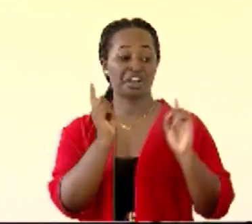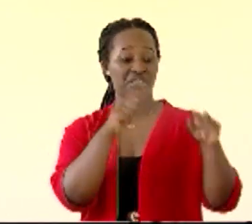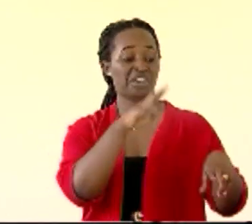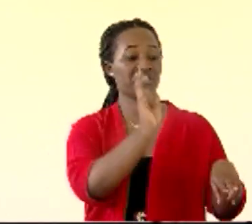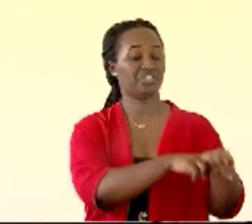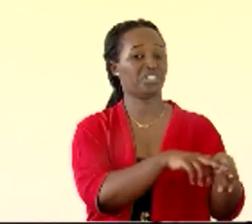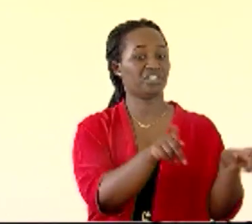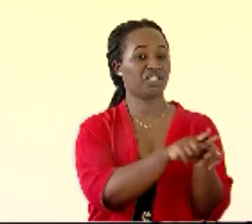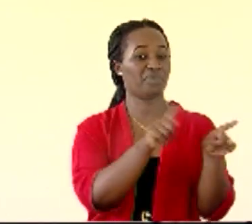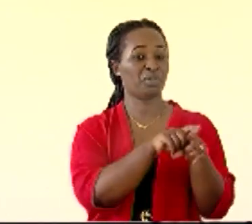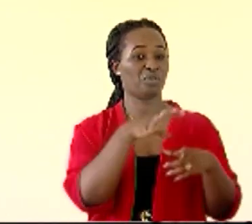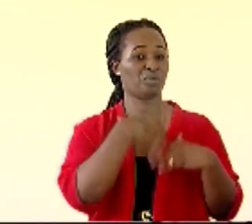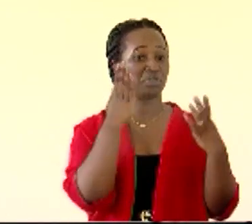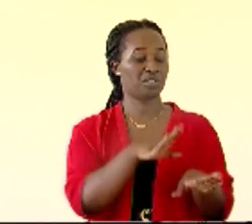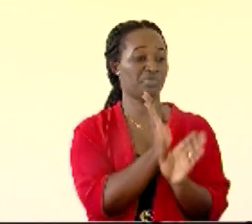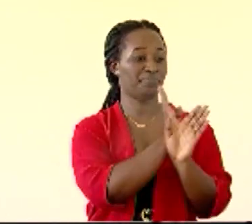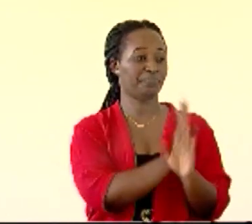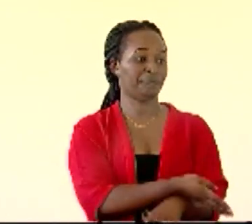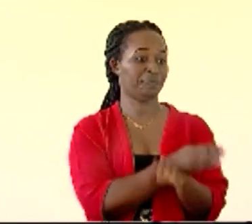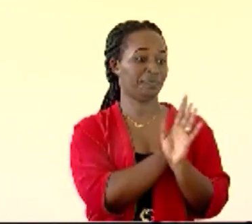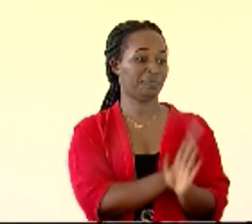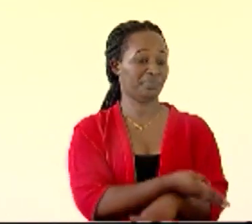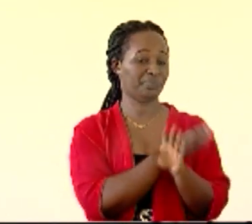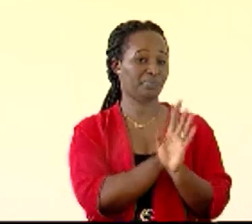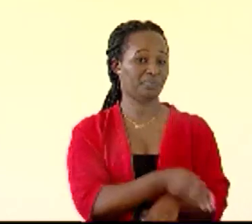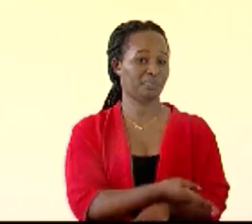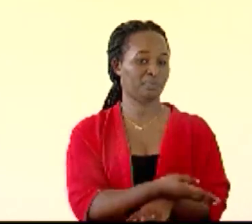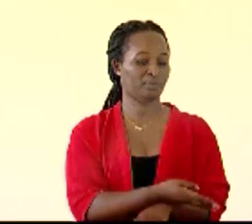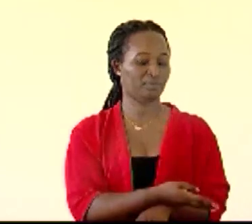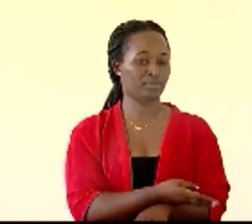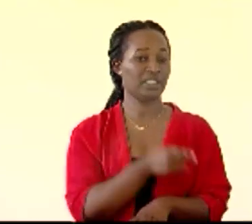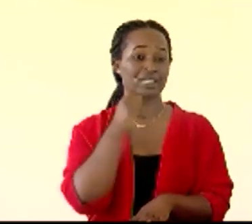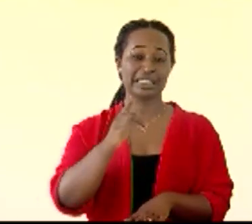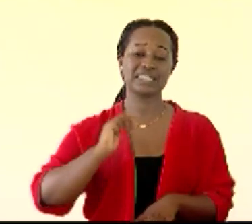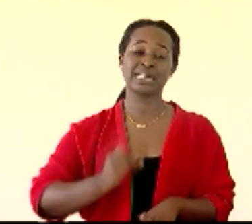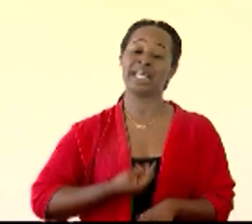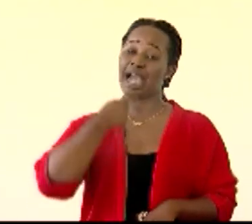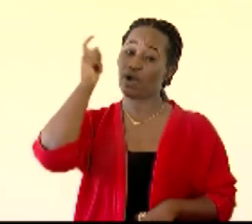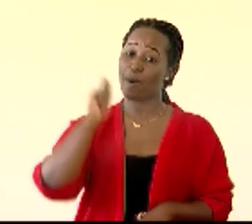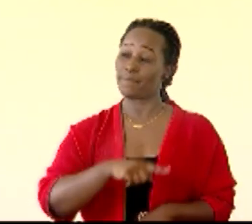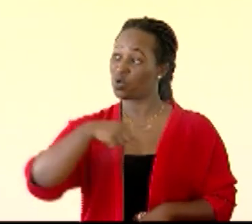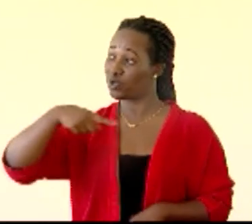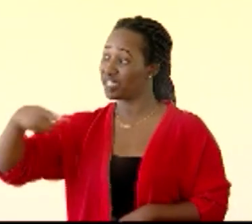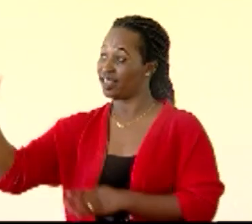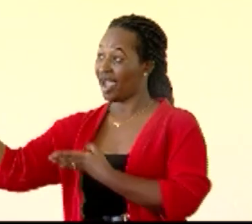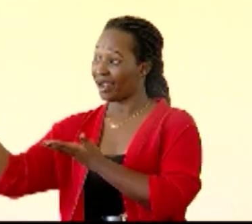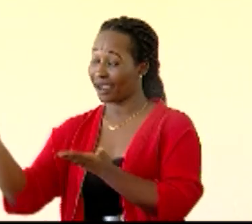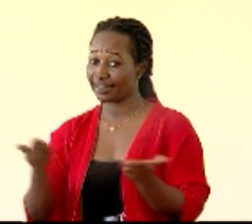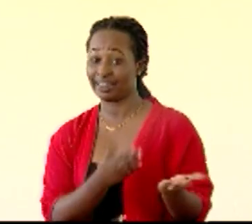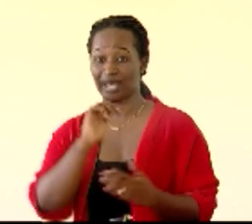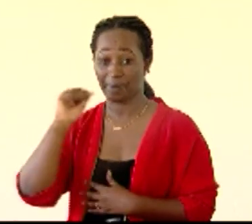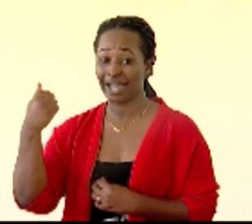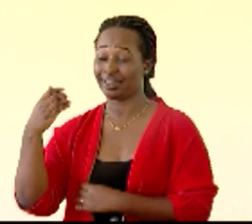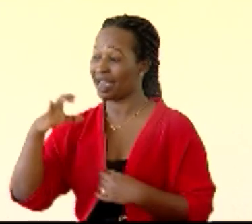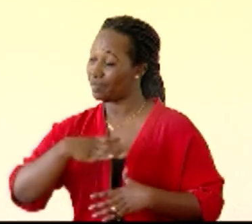agafanta. Kibazo nuko yahava afite umuheha gusa. So this lady has to go back. She has a badge to identify her